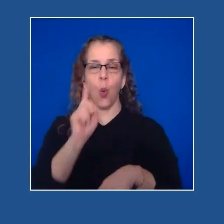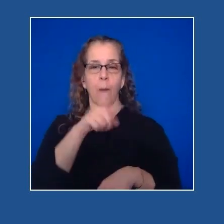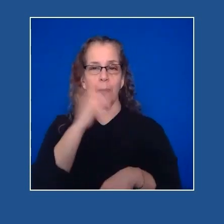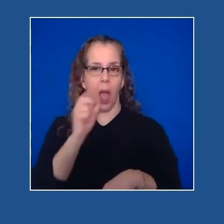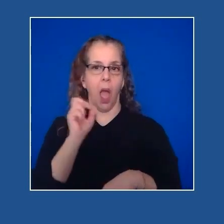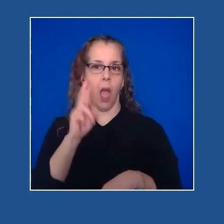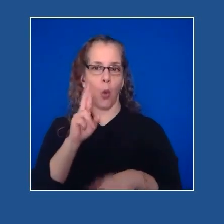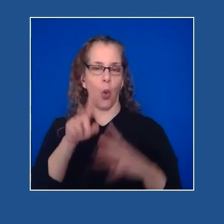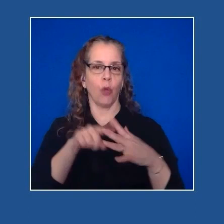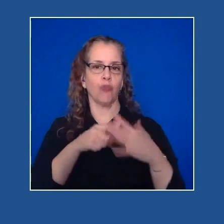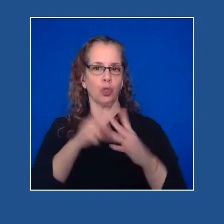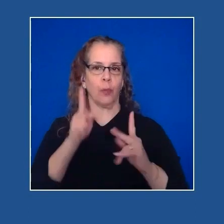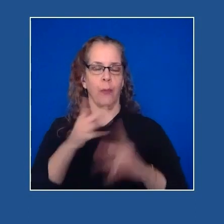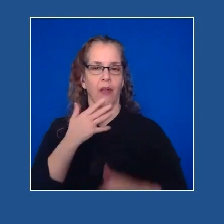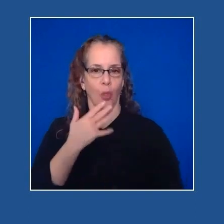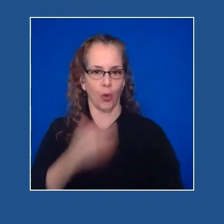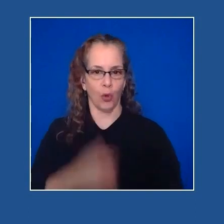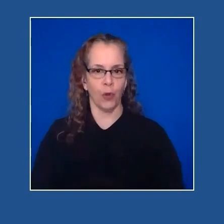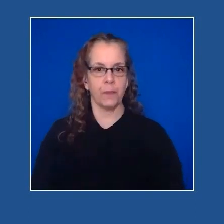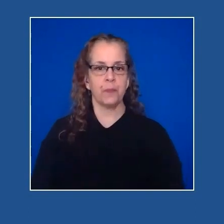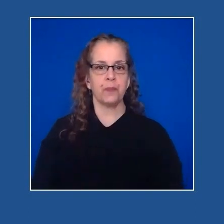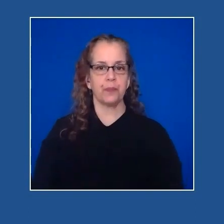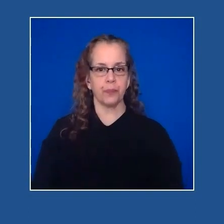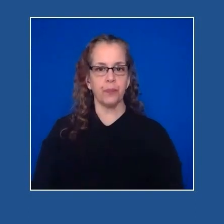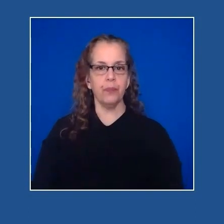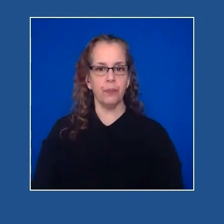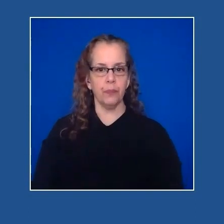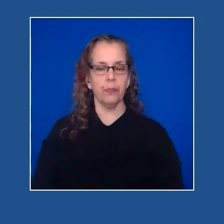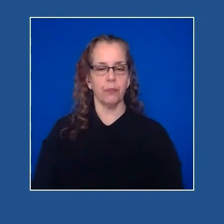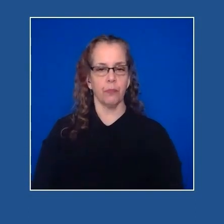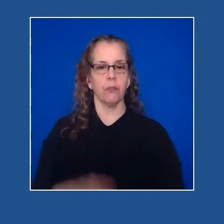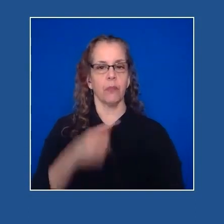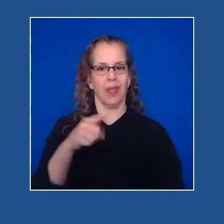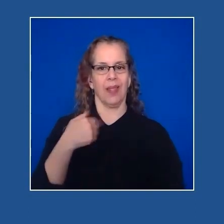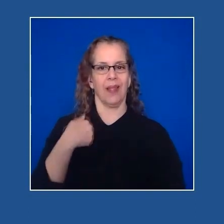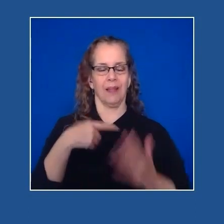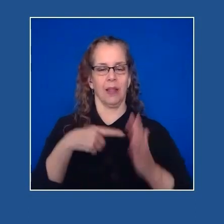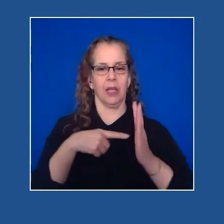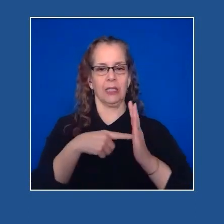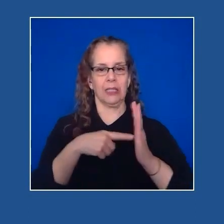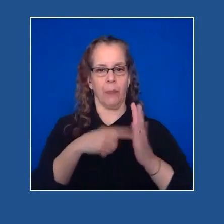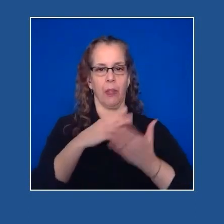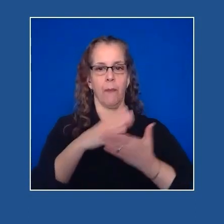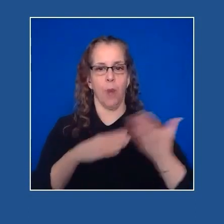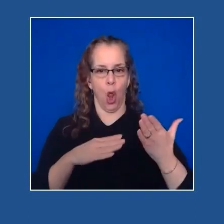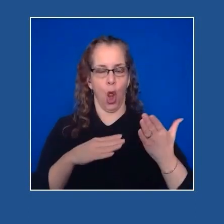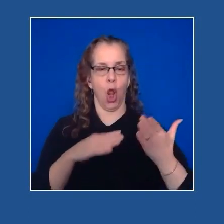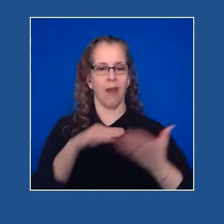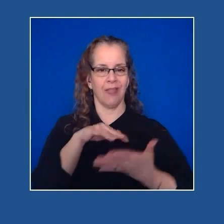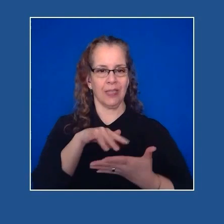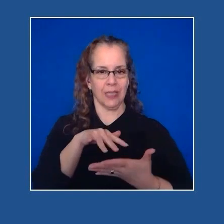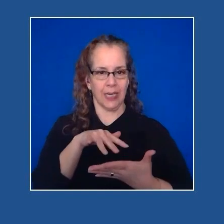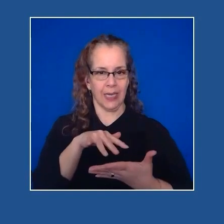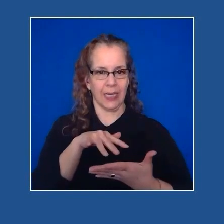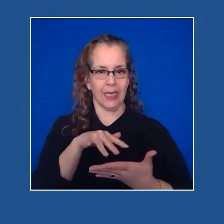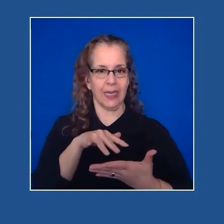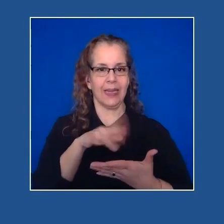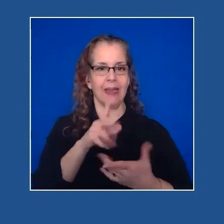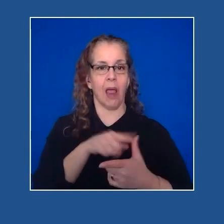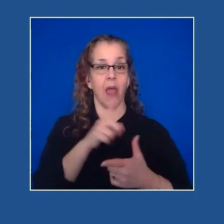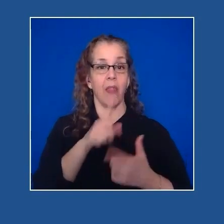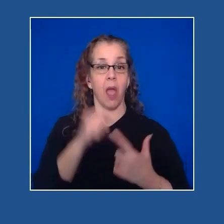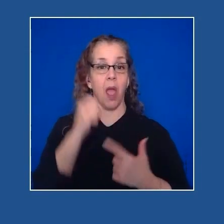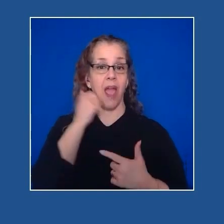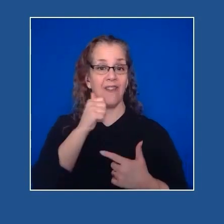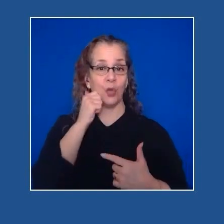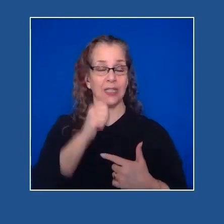answered questionnaires and they were oriented to the experience sampling part of the study. And then those daily surveys were